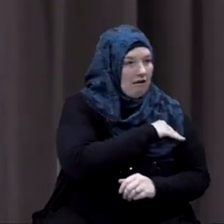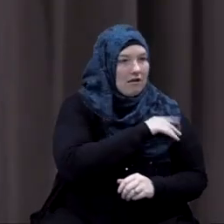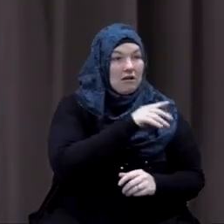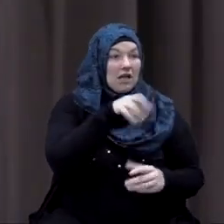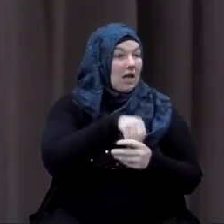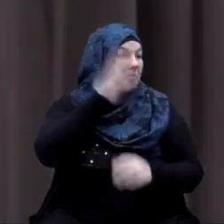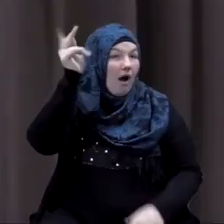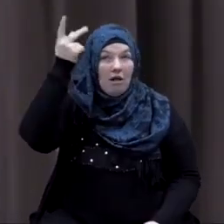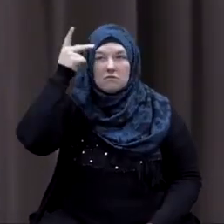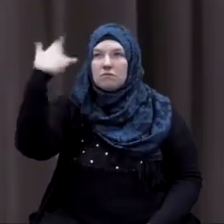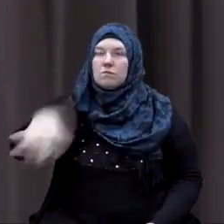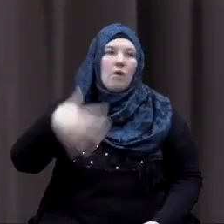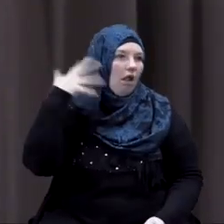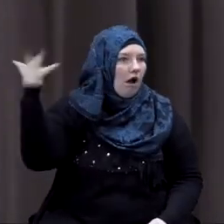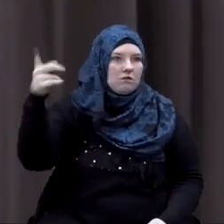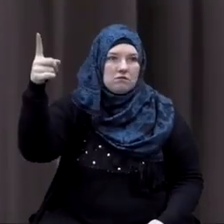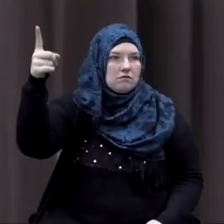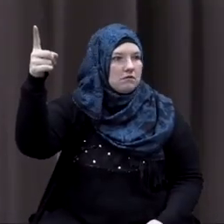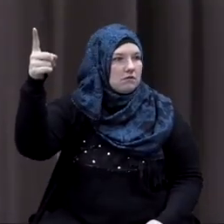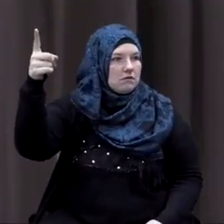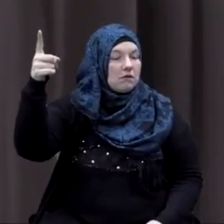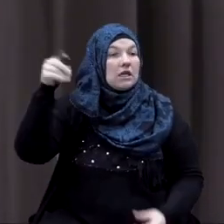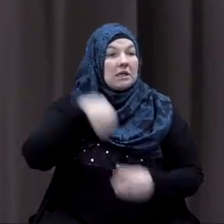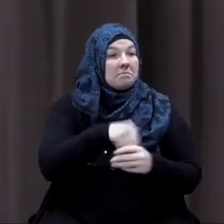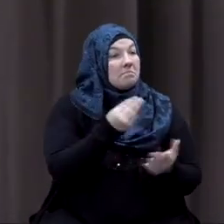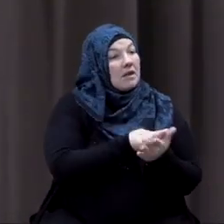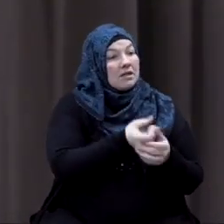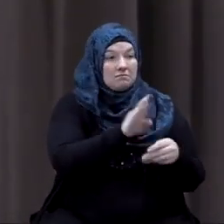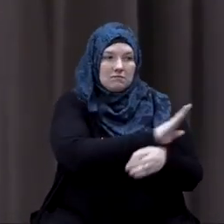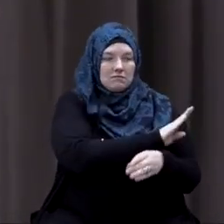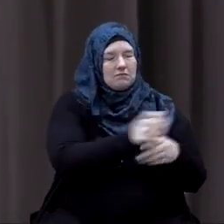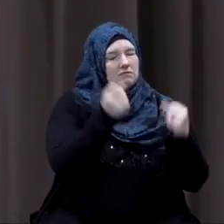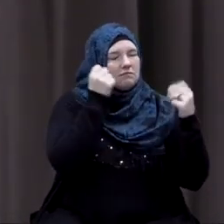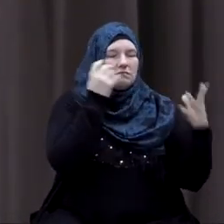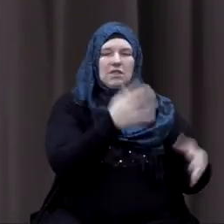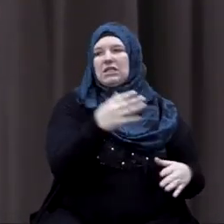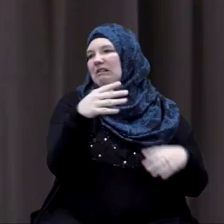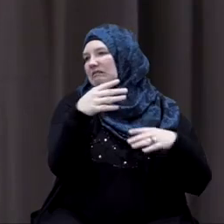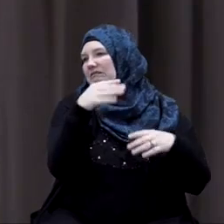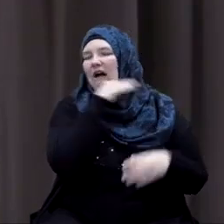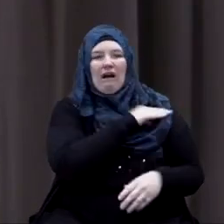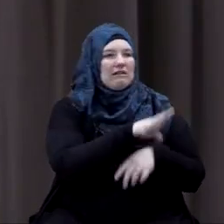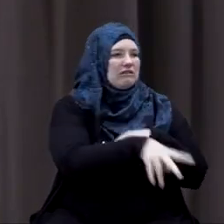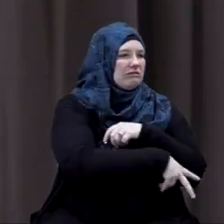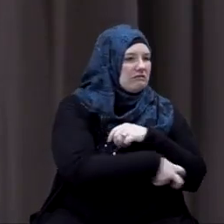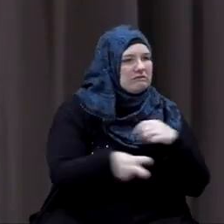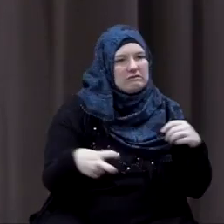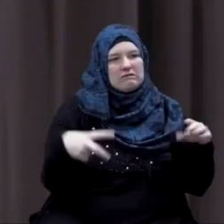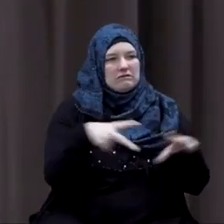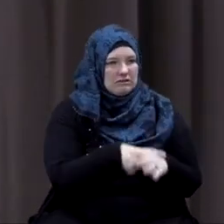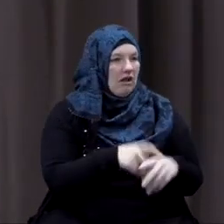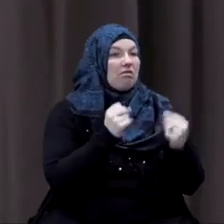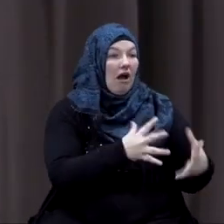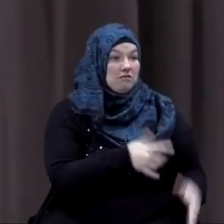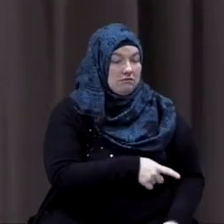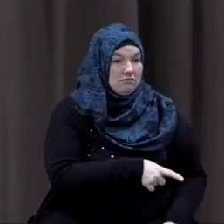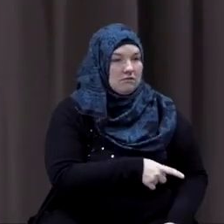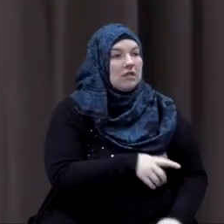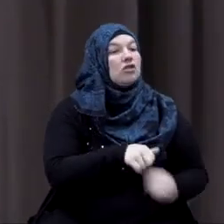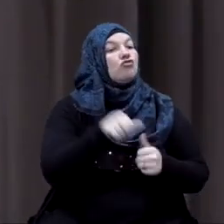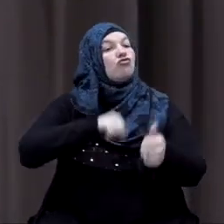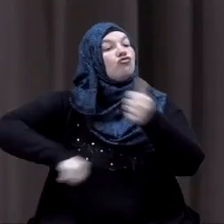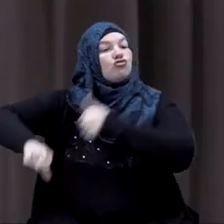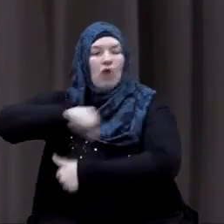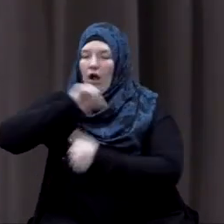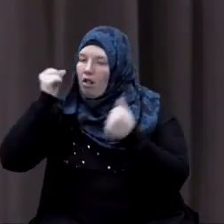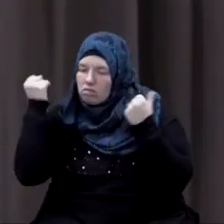politics, there's a lot of corruption. In money and business, a lot of corruption. In the social arena,